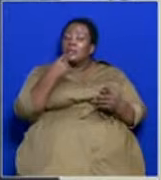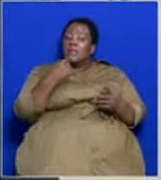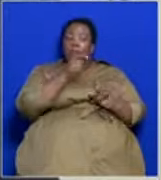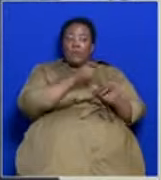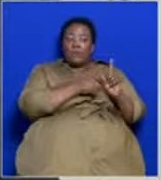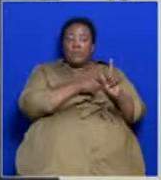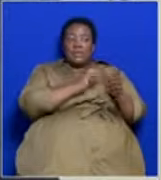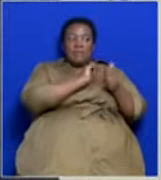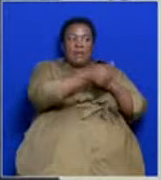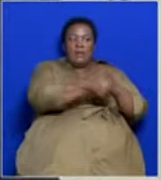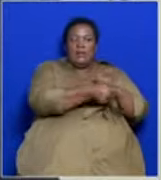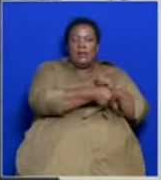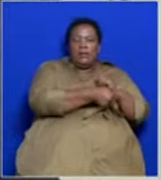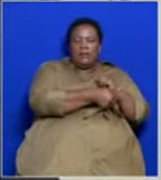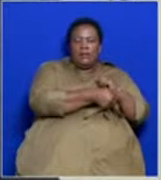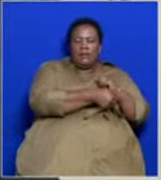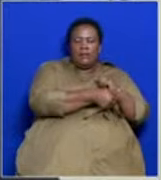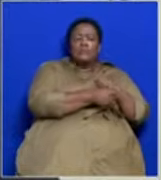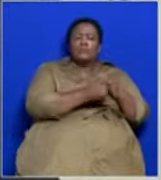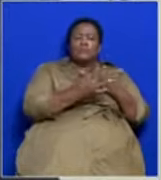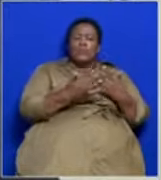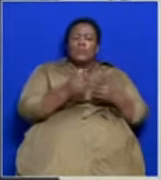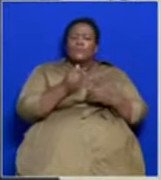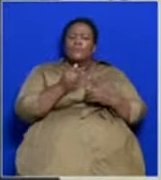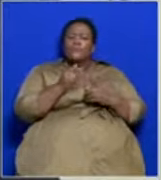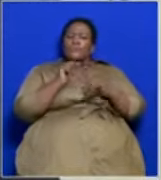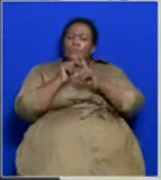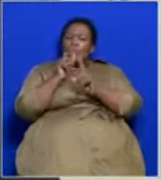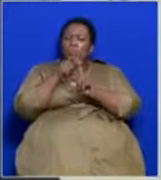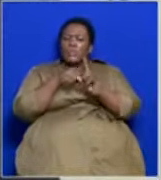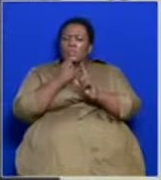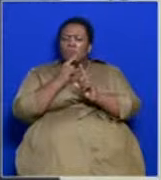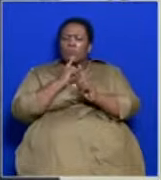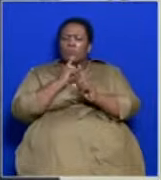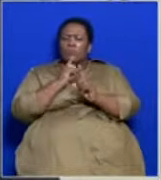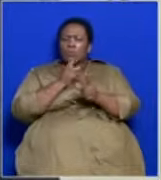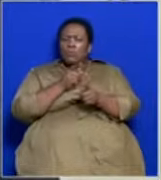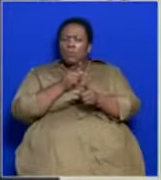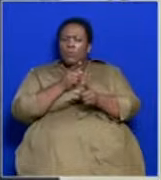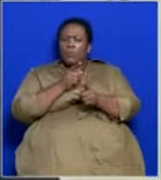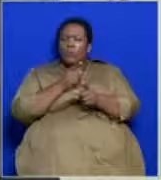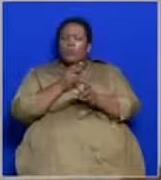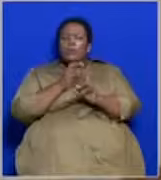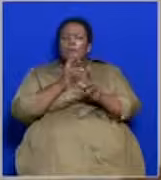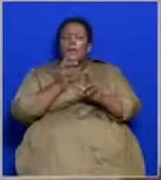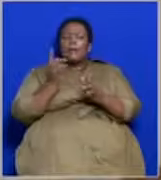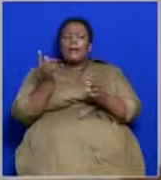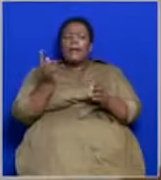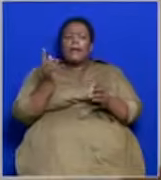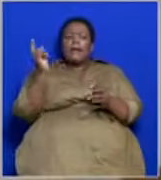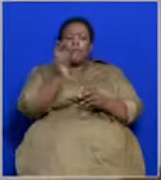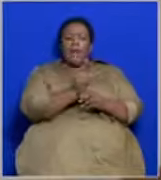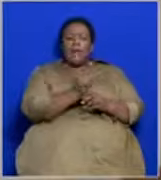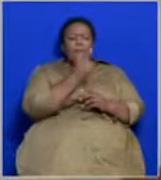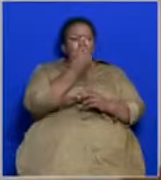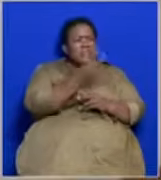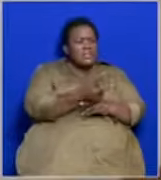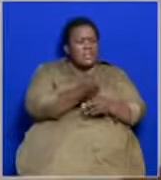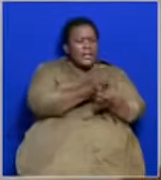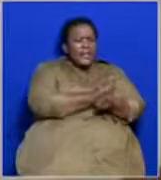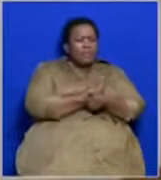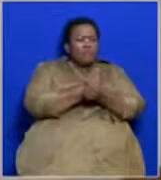The complainant later arrived and observed his truck being driven away. He